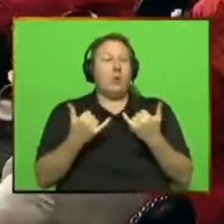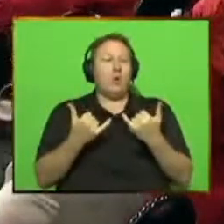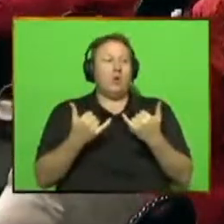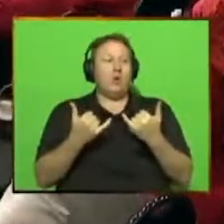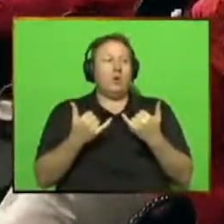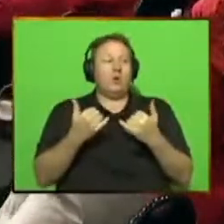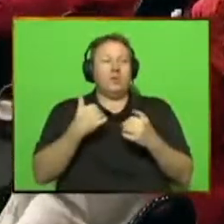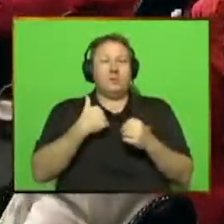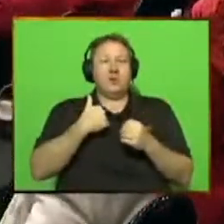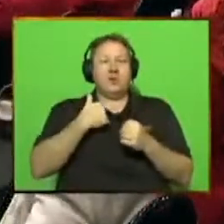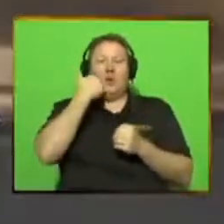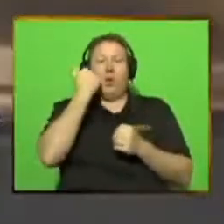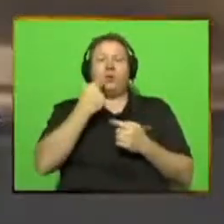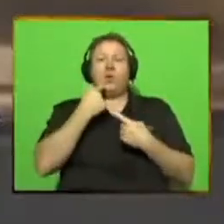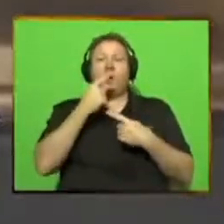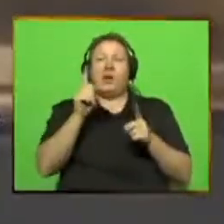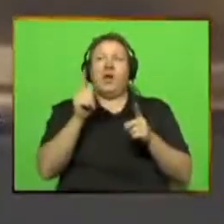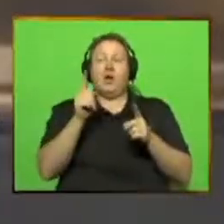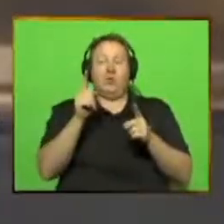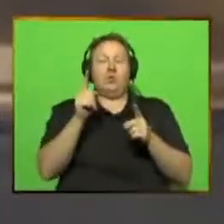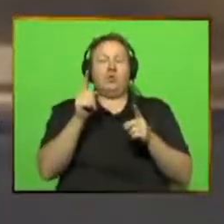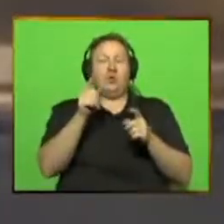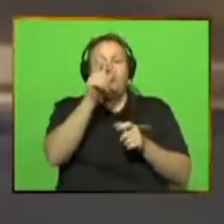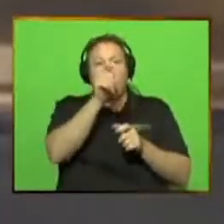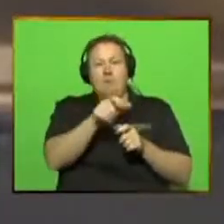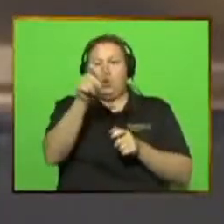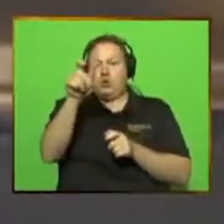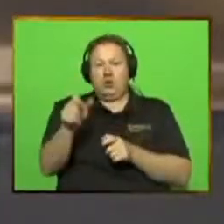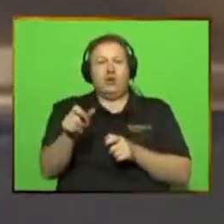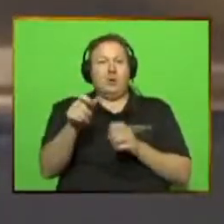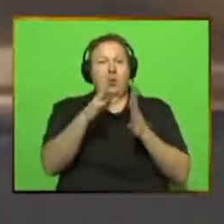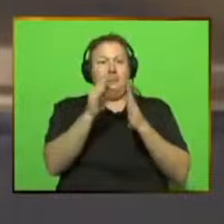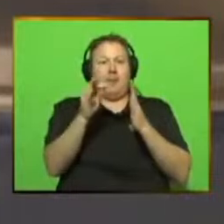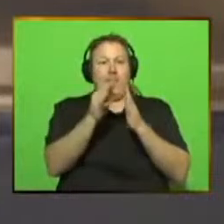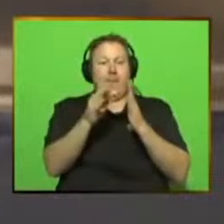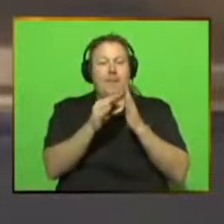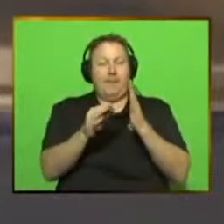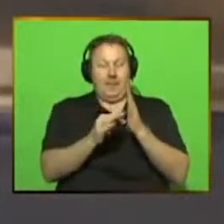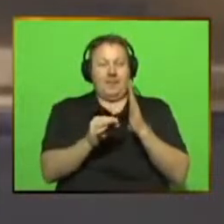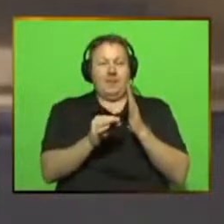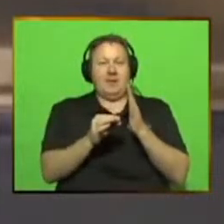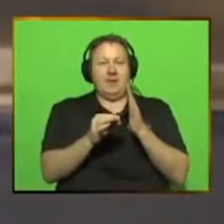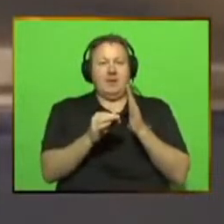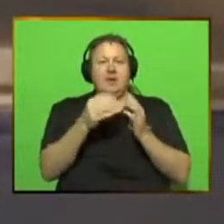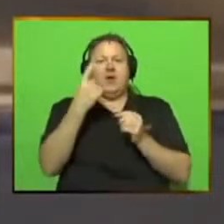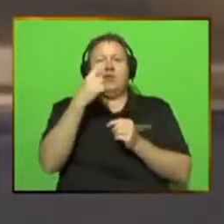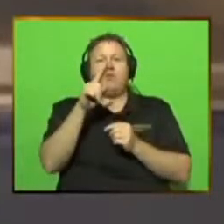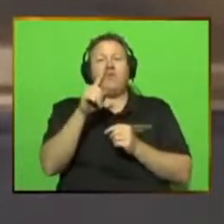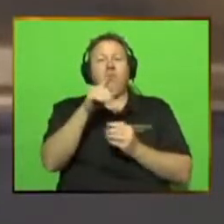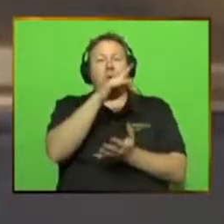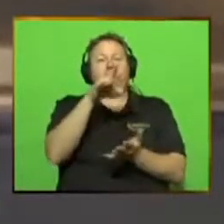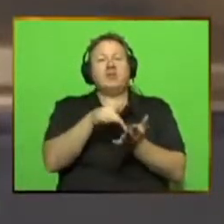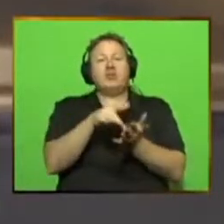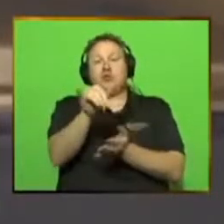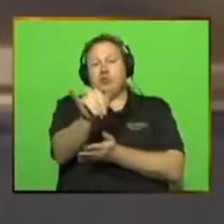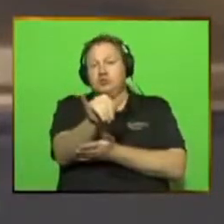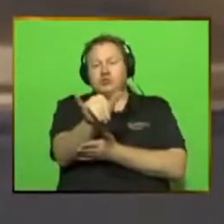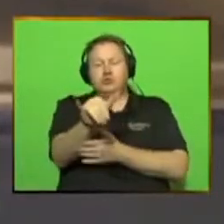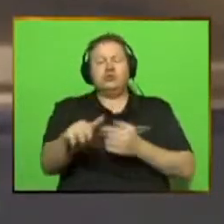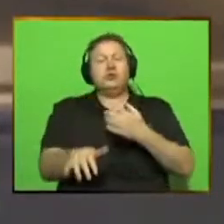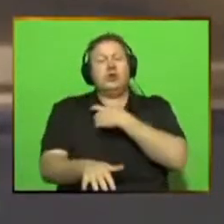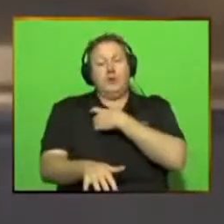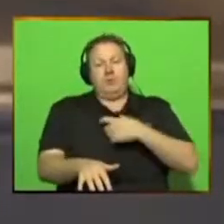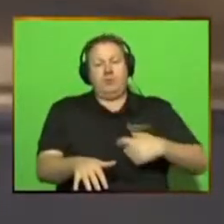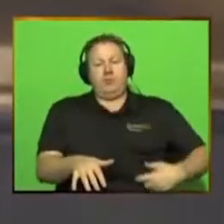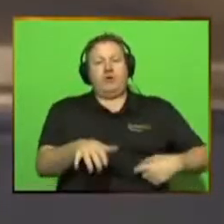wish to announce that the candidates that have been properly nominated for the